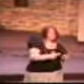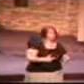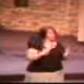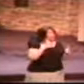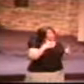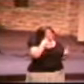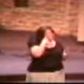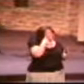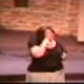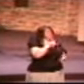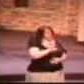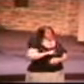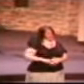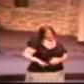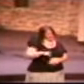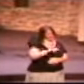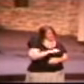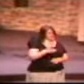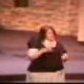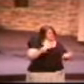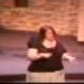think your kingdom comes as hope